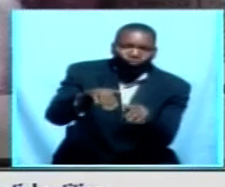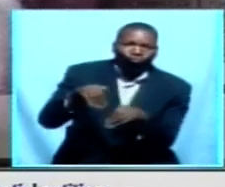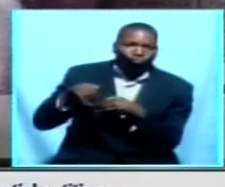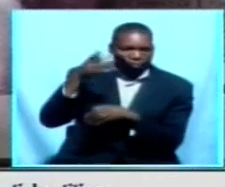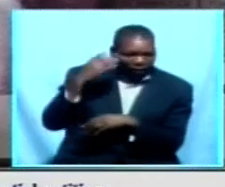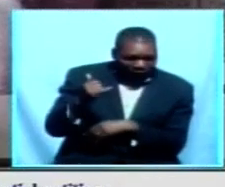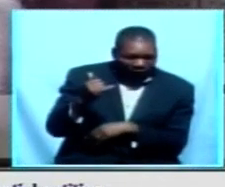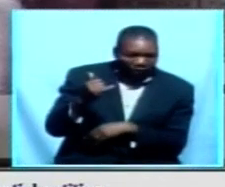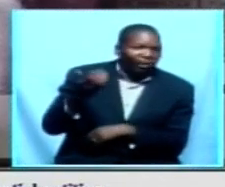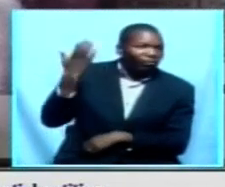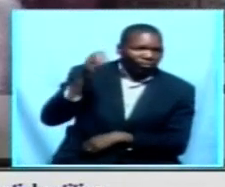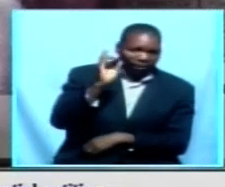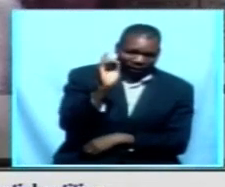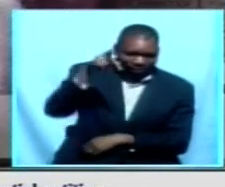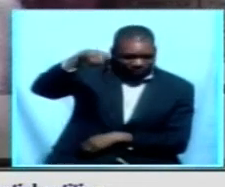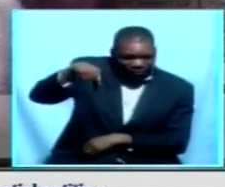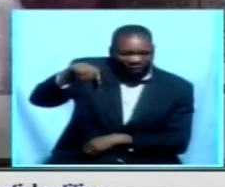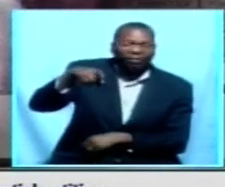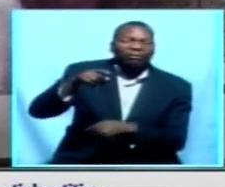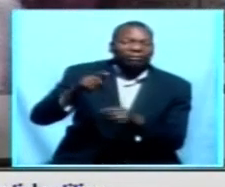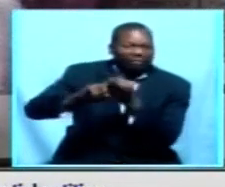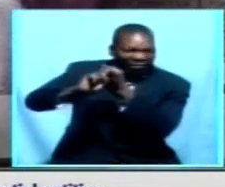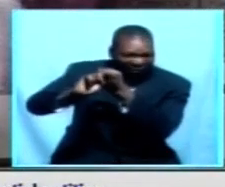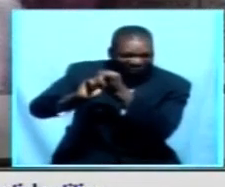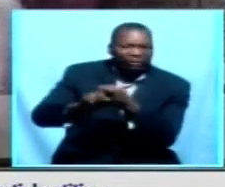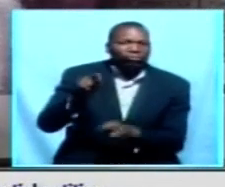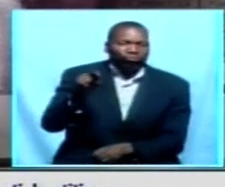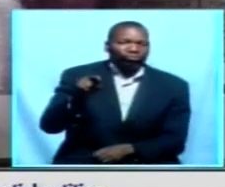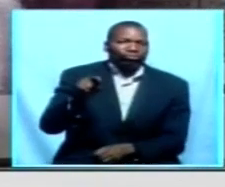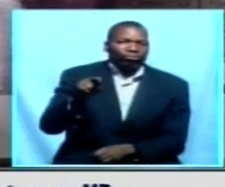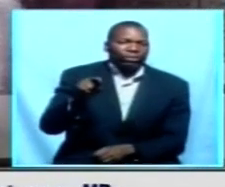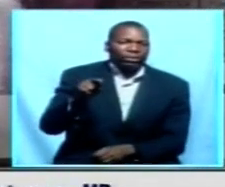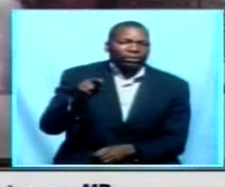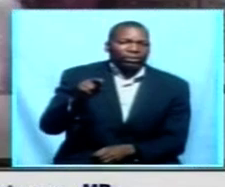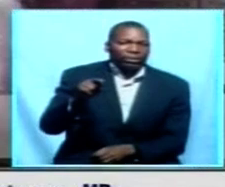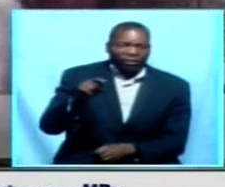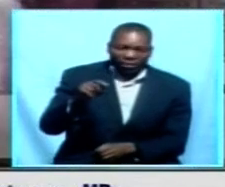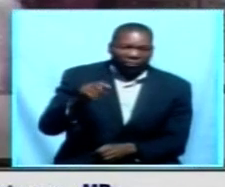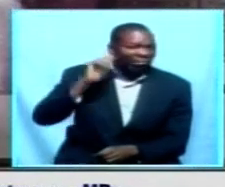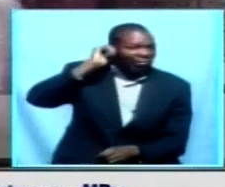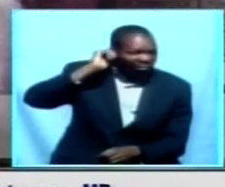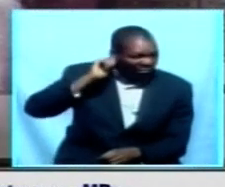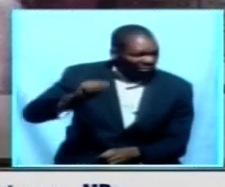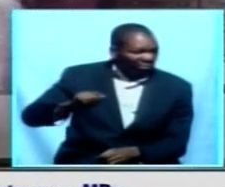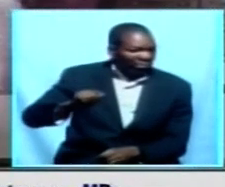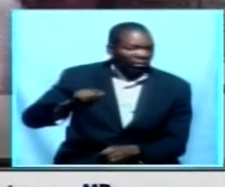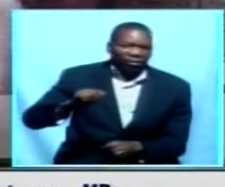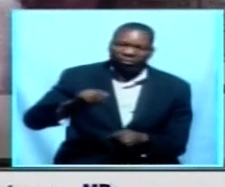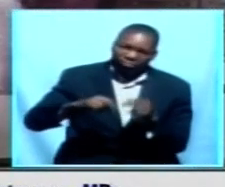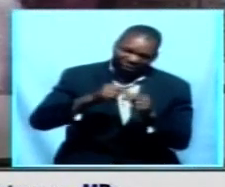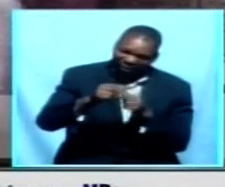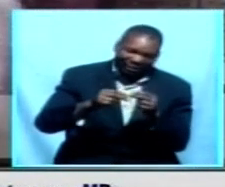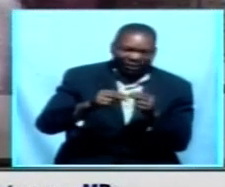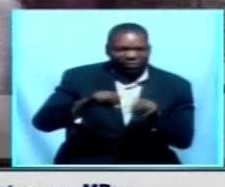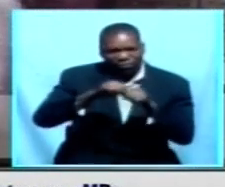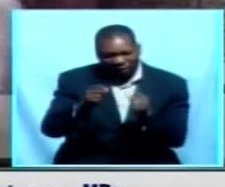Mr. Nchito is allegedly his close friend and ally. He says such gross misconduct is pursuant to Articles